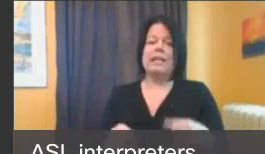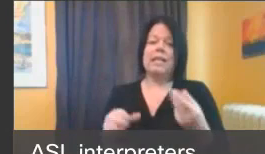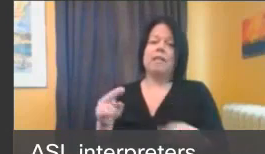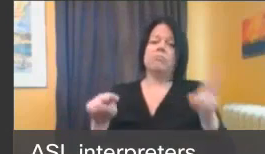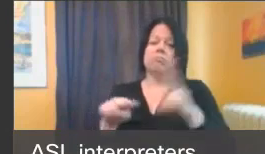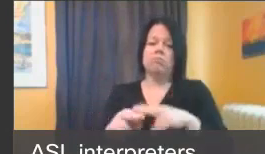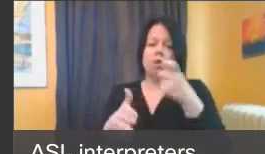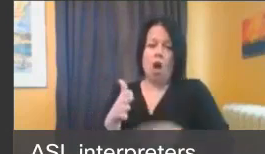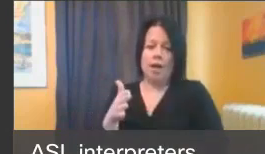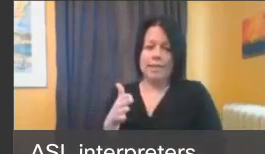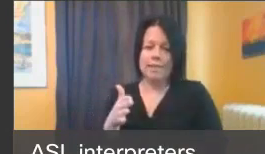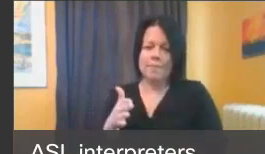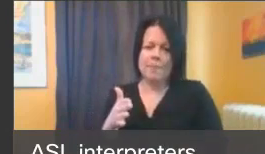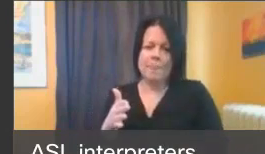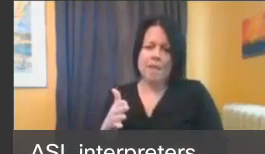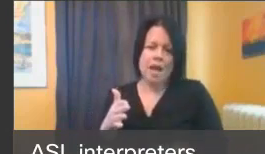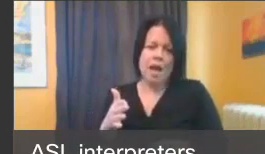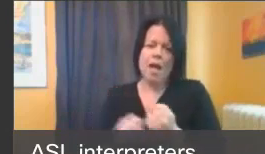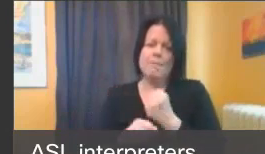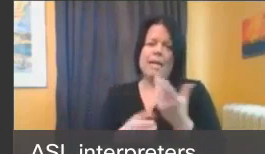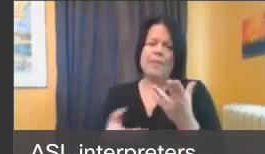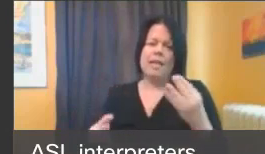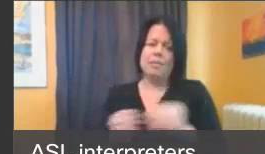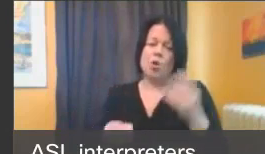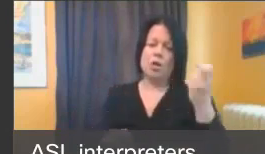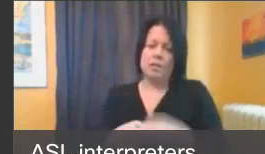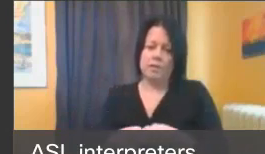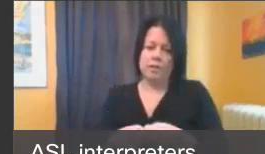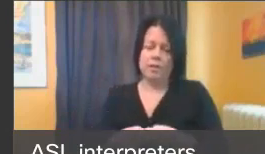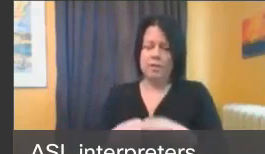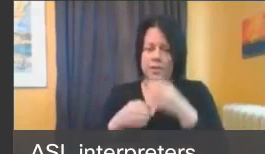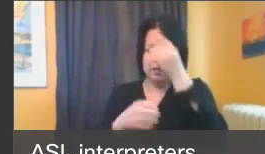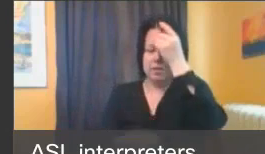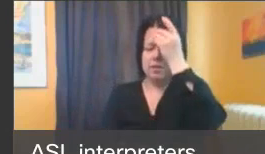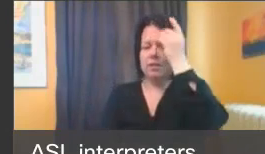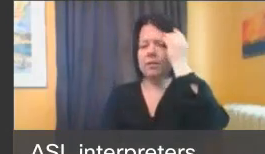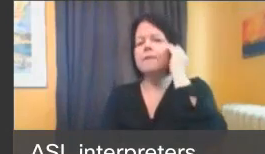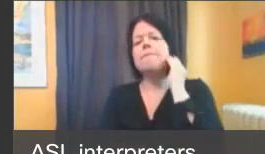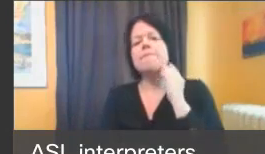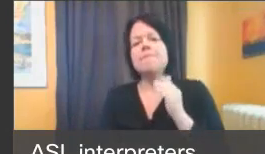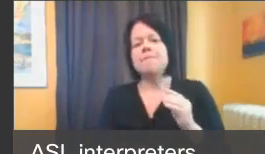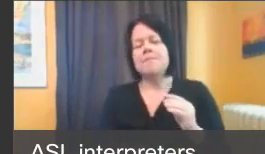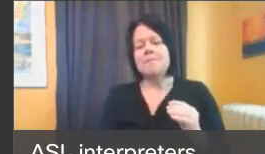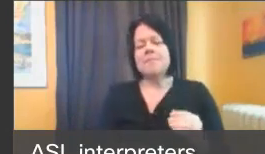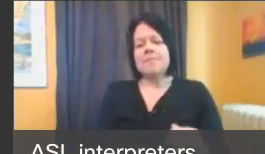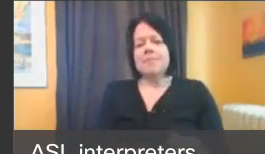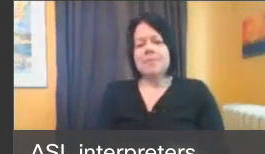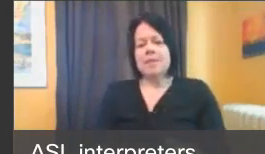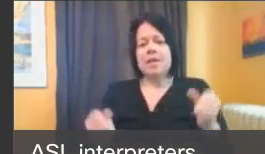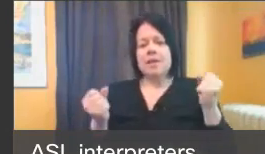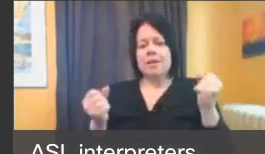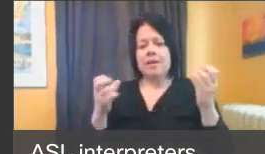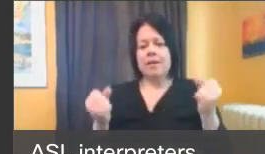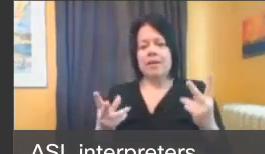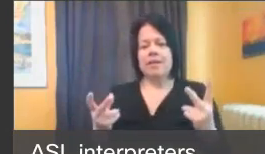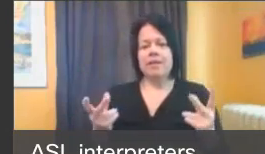elections, and just make things more difficult, and probably will disenfranchise many, many people. Because